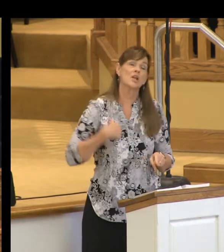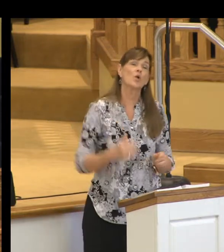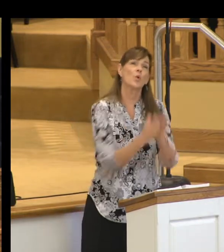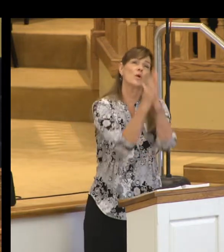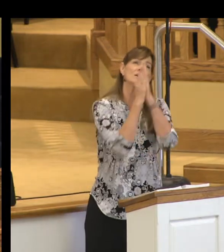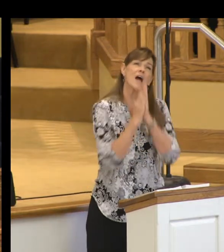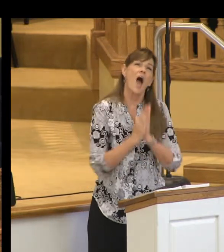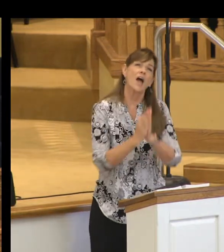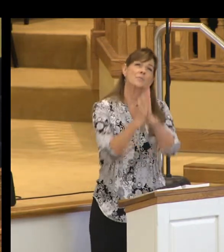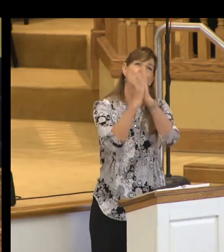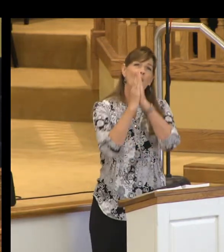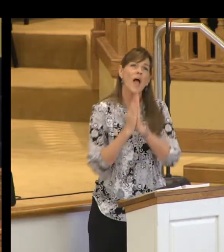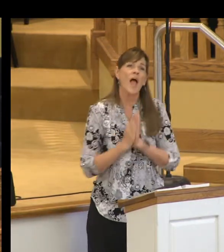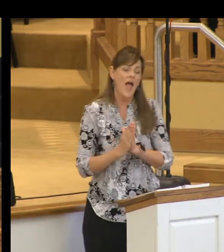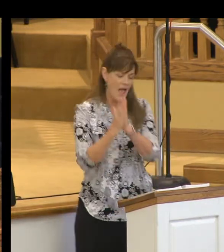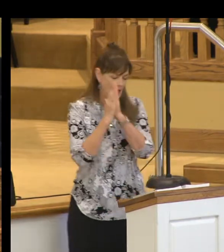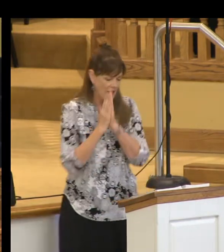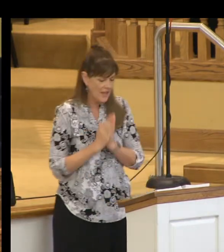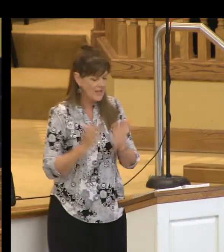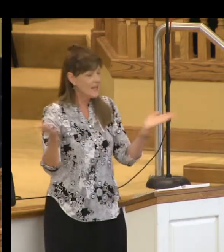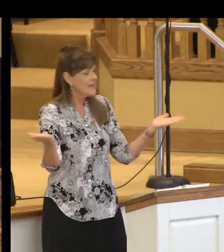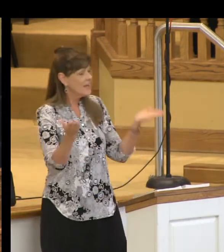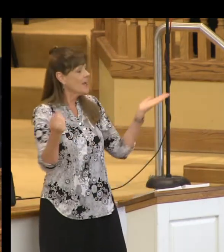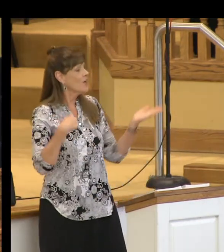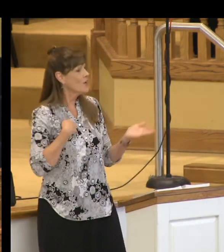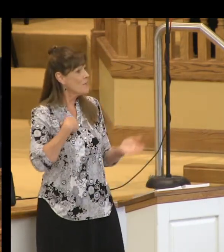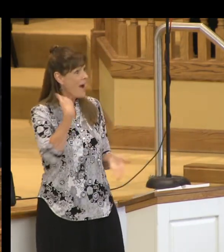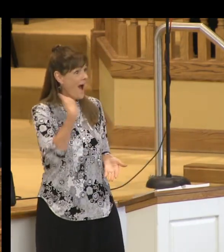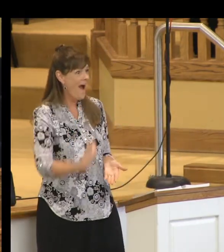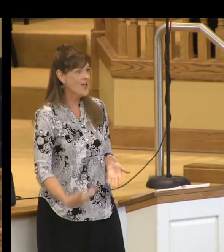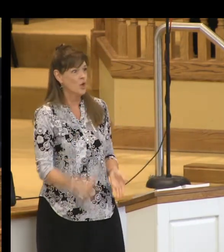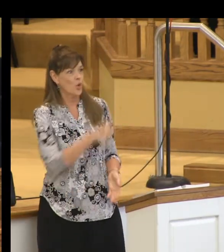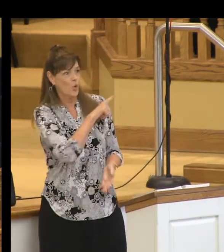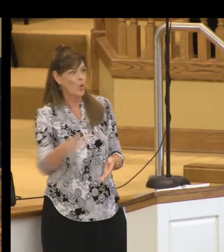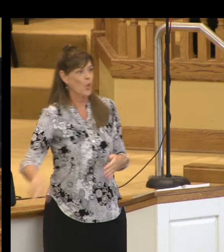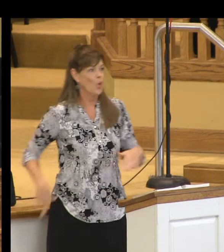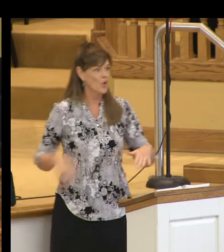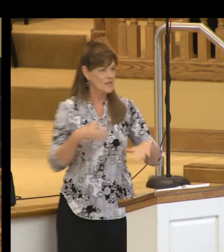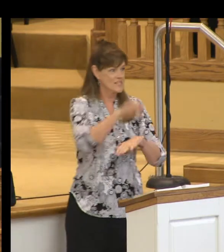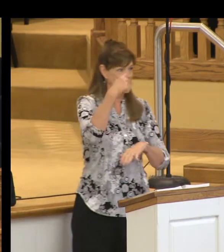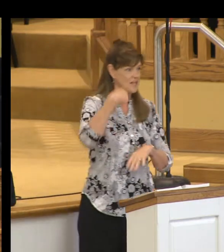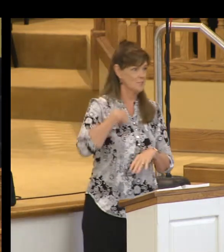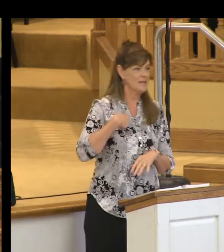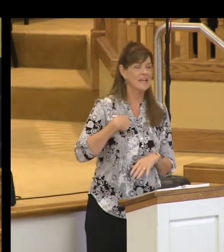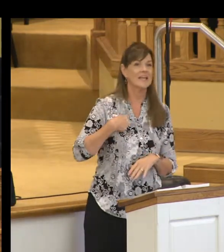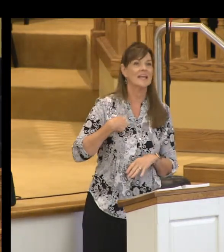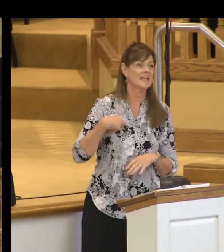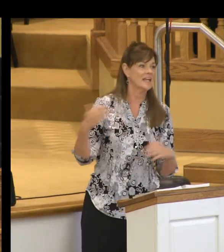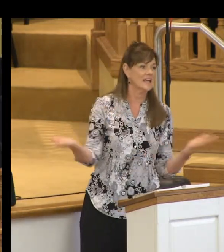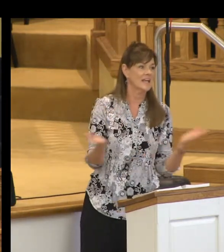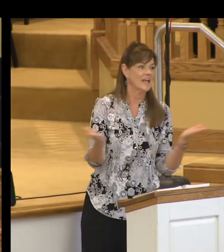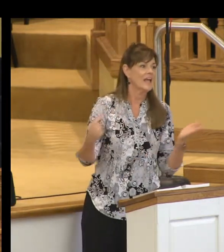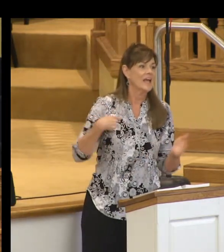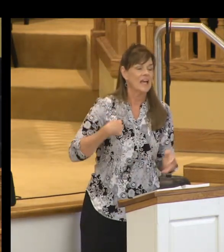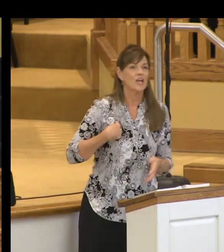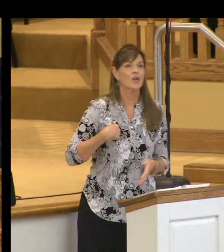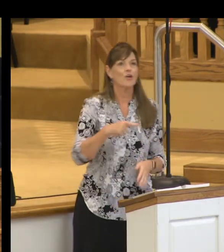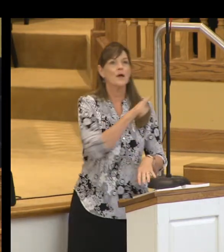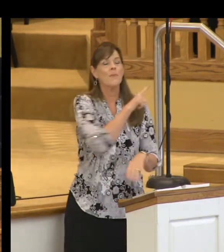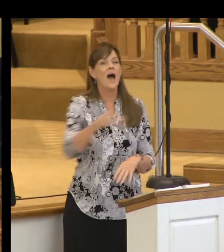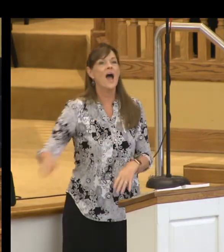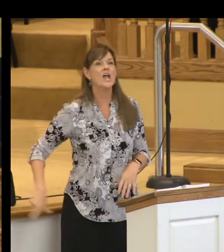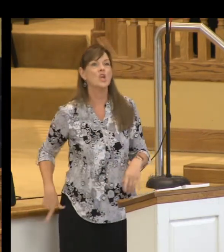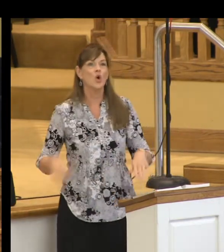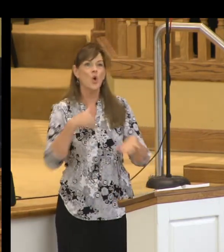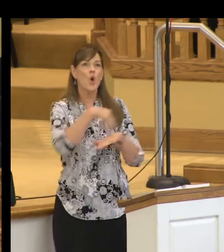me, Lord, I pray. Here am I, Lord, send me. Here